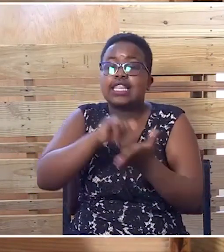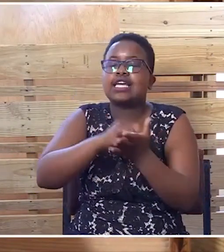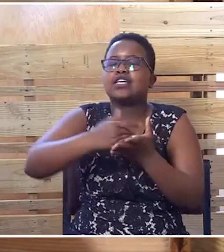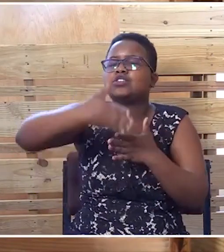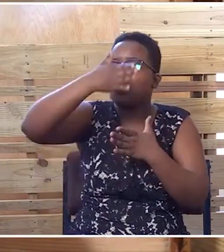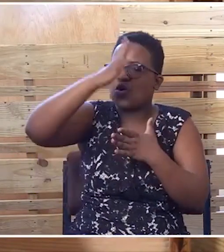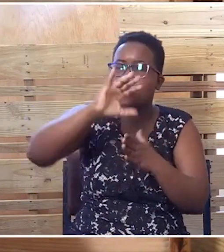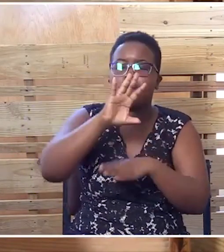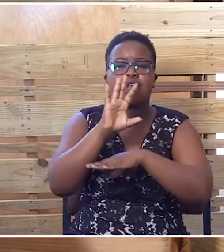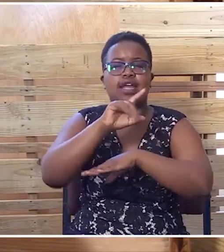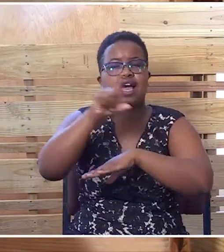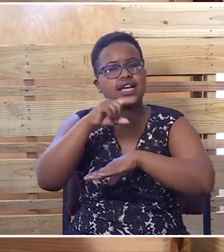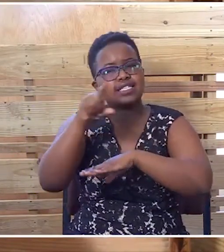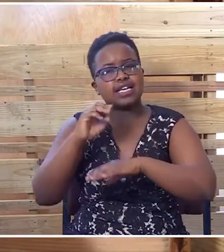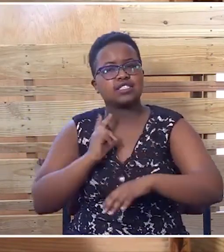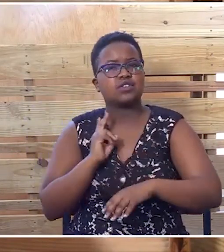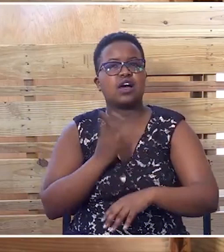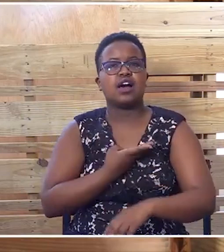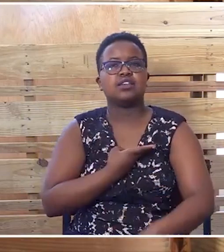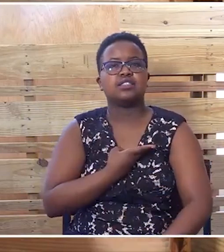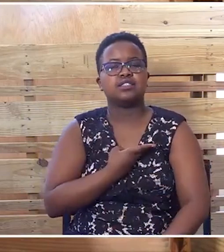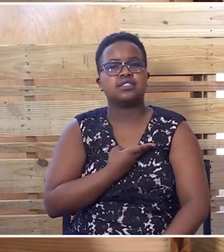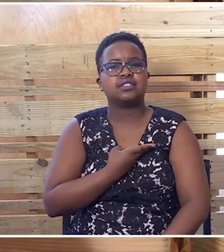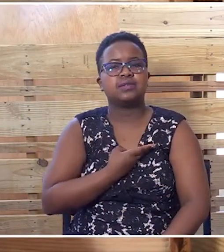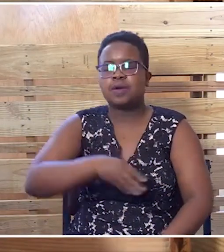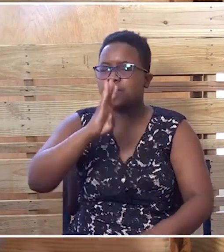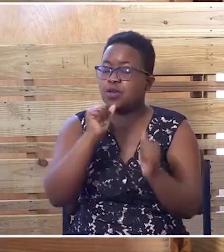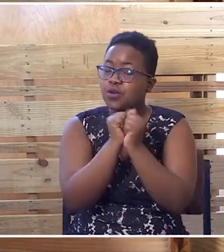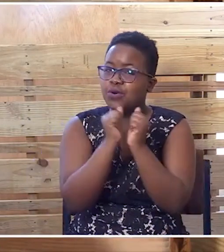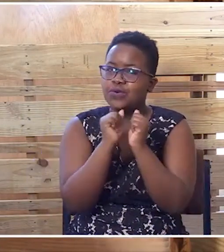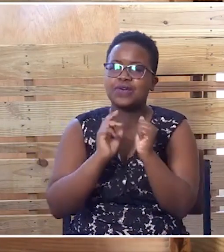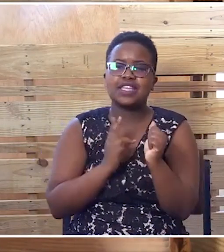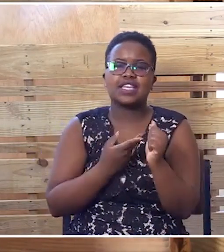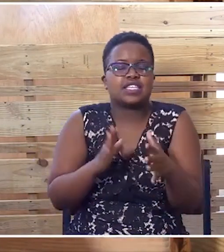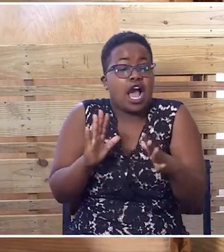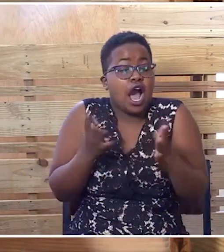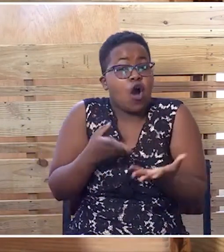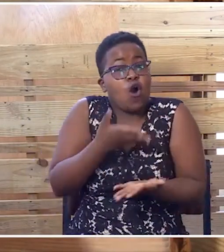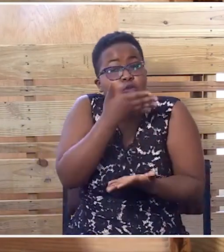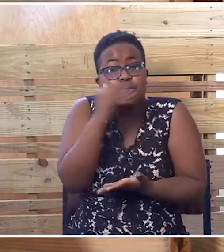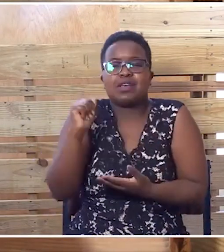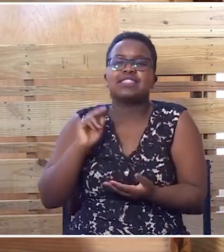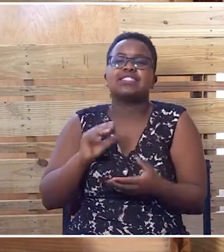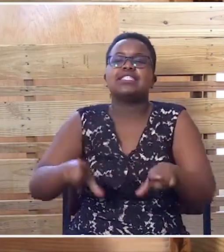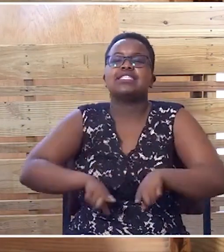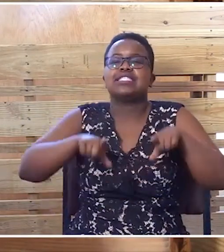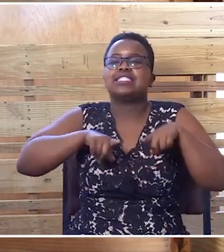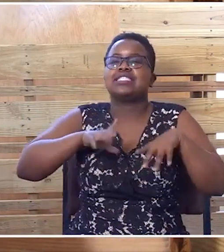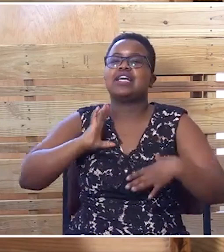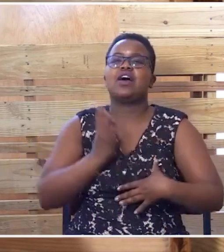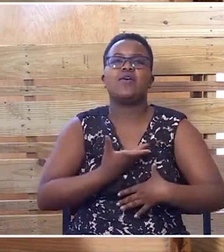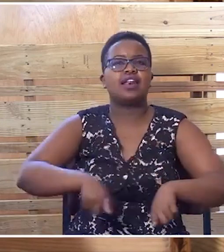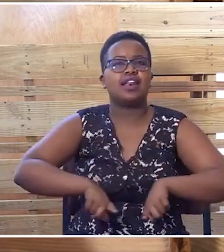us, because he's the one who created us. And being that he's the one who created us, he knows how best for us to live our lives. You know, when you